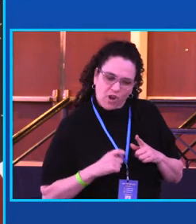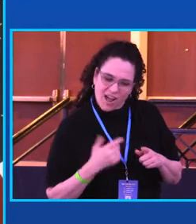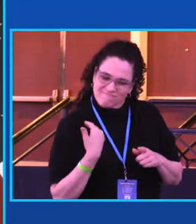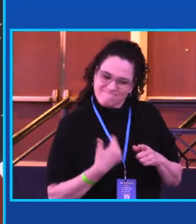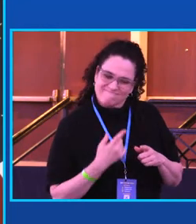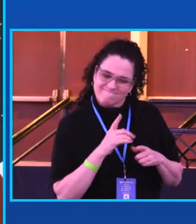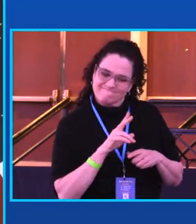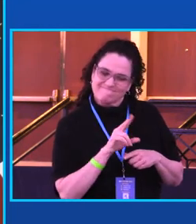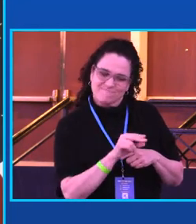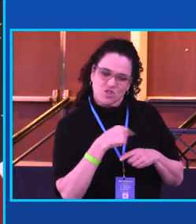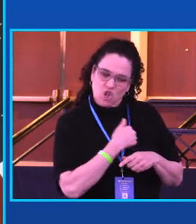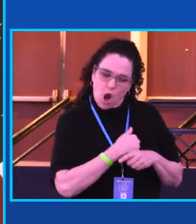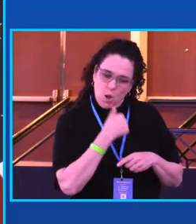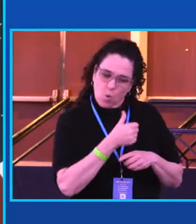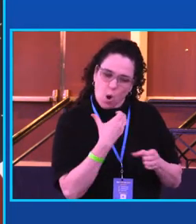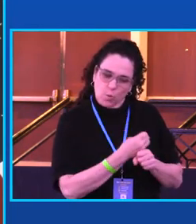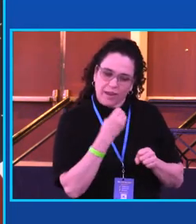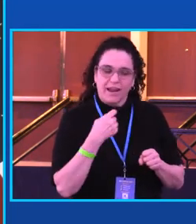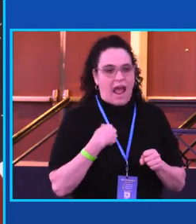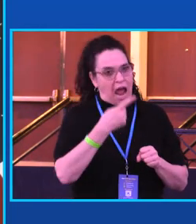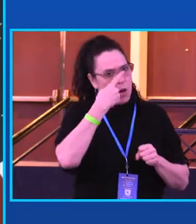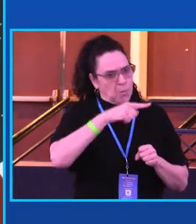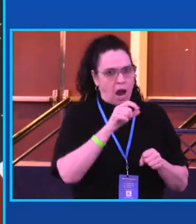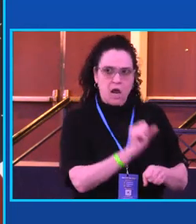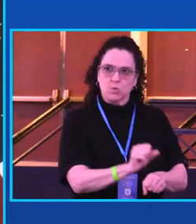knocked more doors and wore out more shoes.